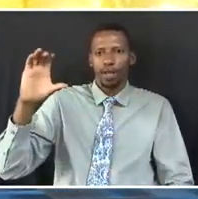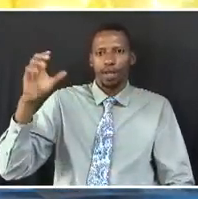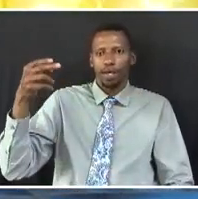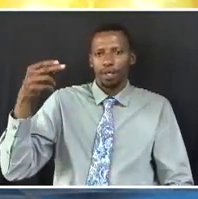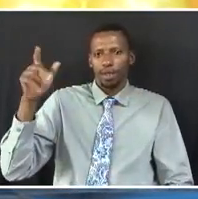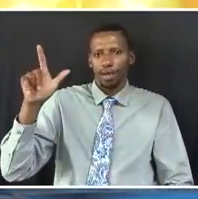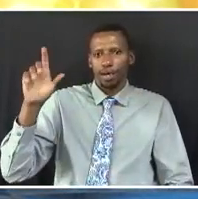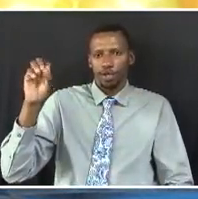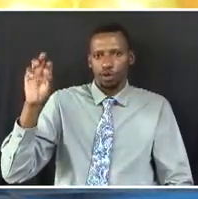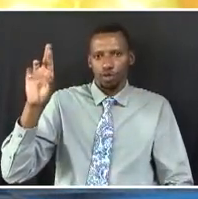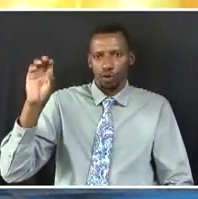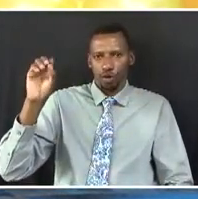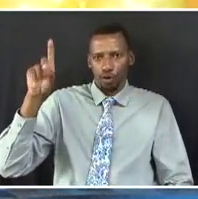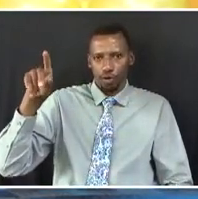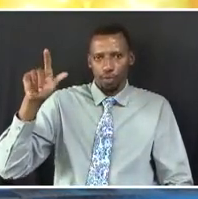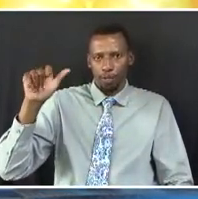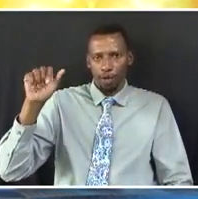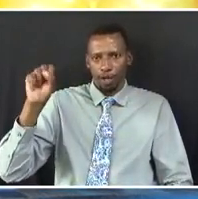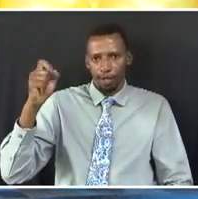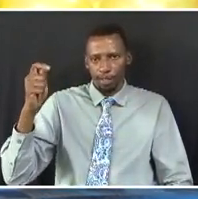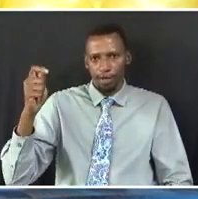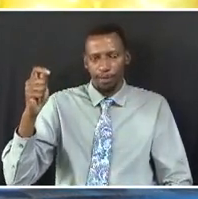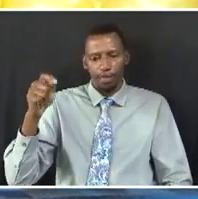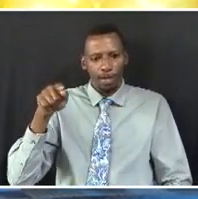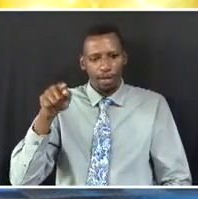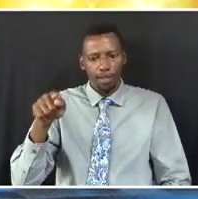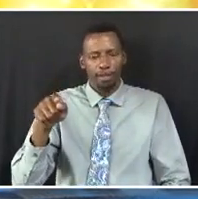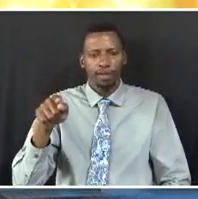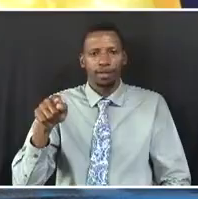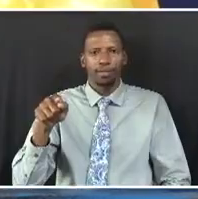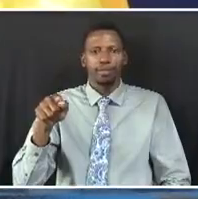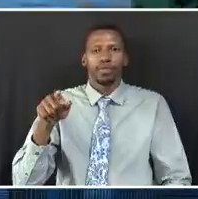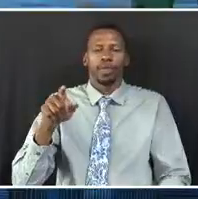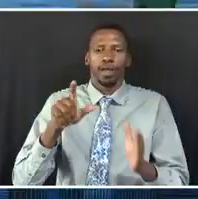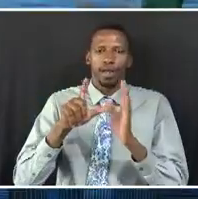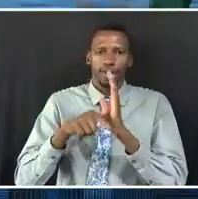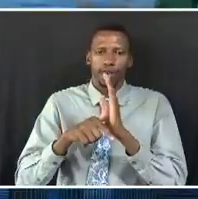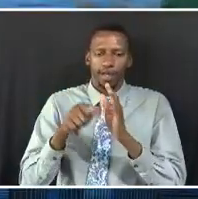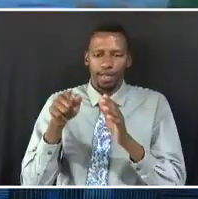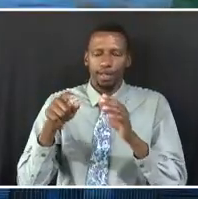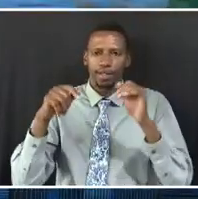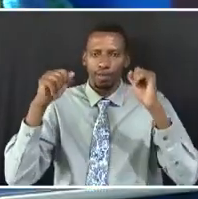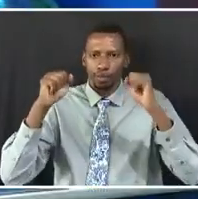chloroplasts. And the chloroplasts somehow are able,